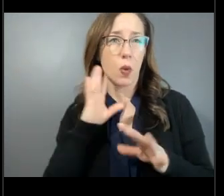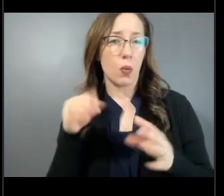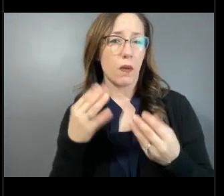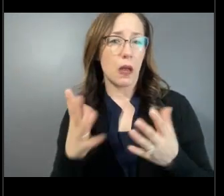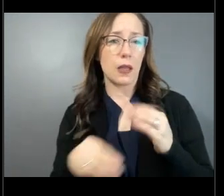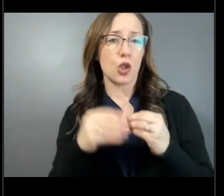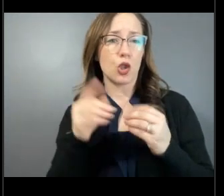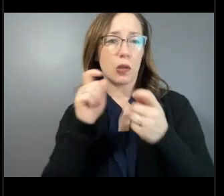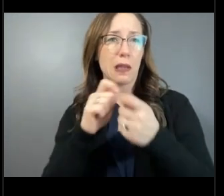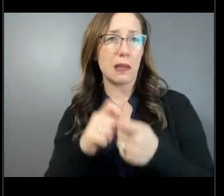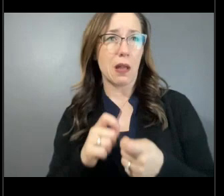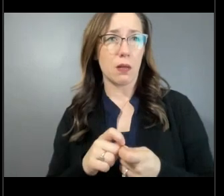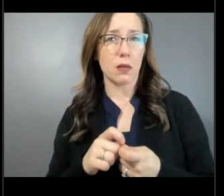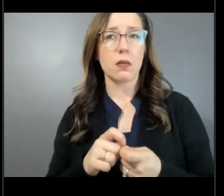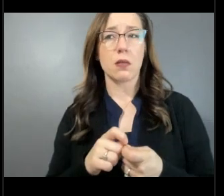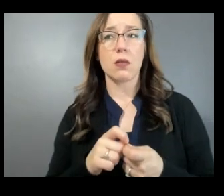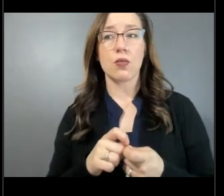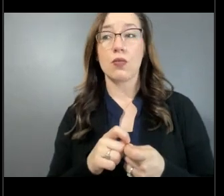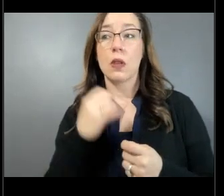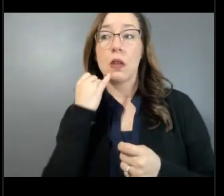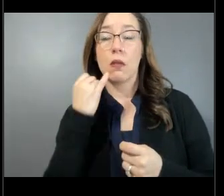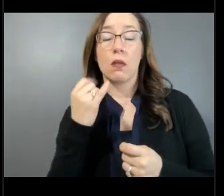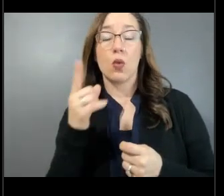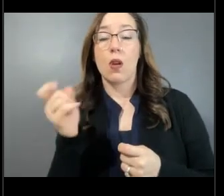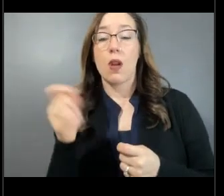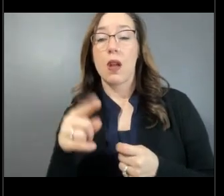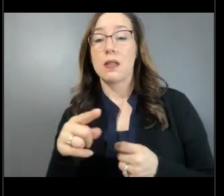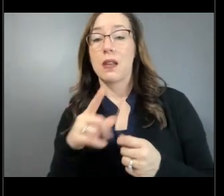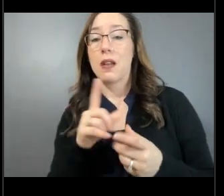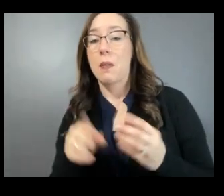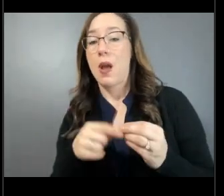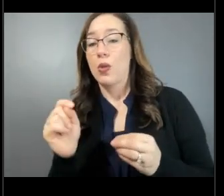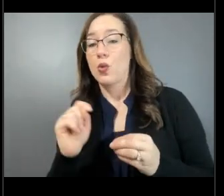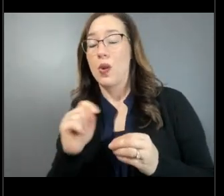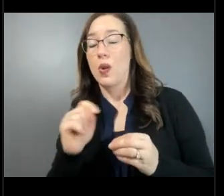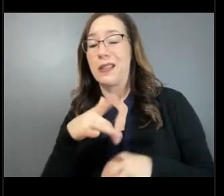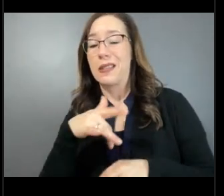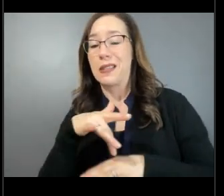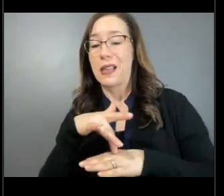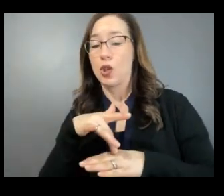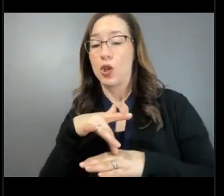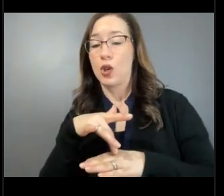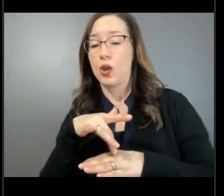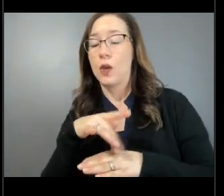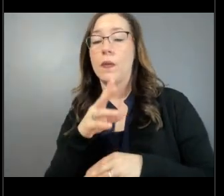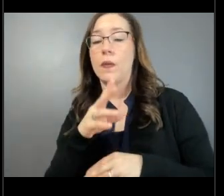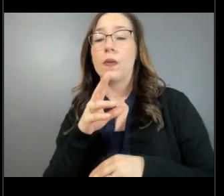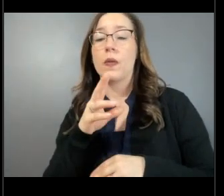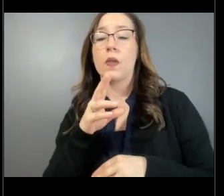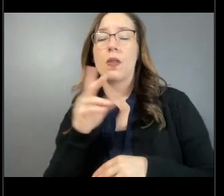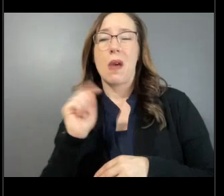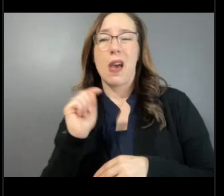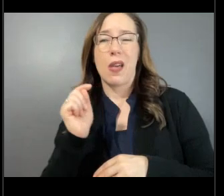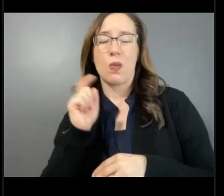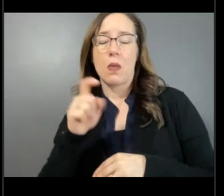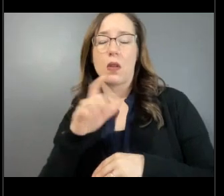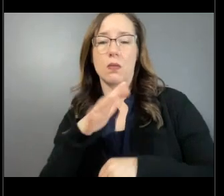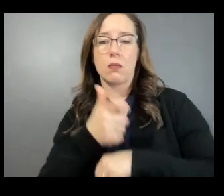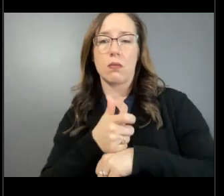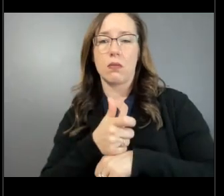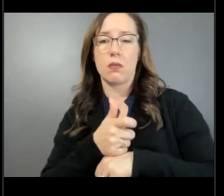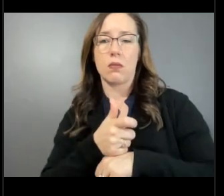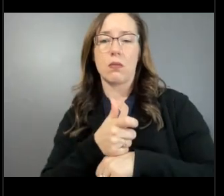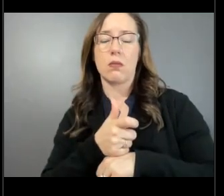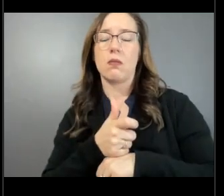that answered for you. But if you are asking about the toilet center line, the water closet has to be mounted at least